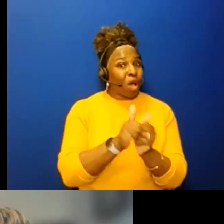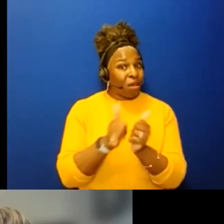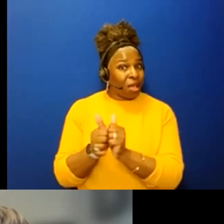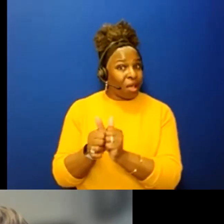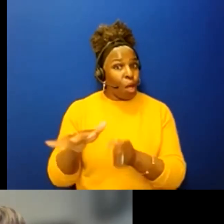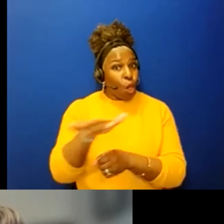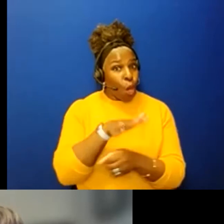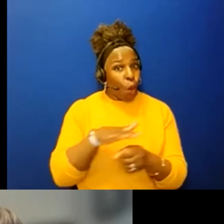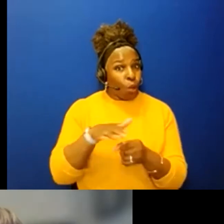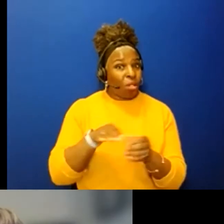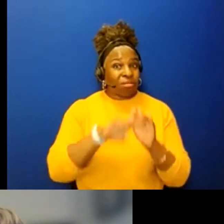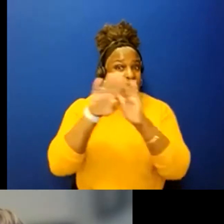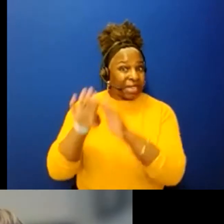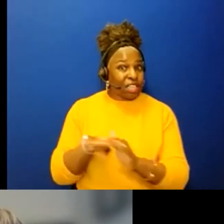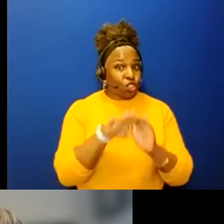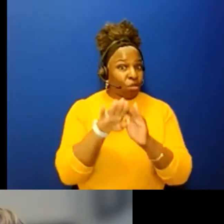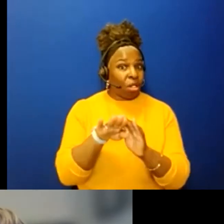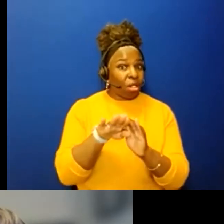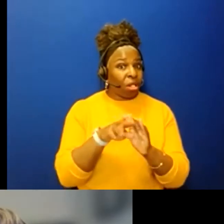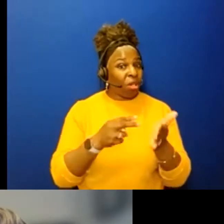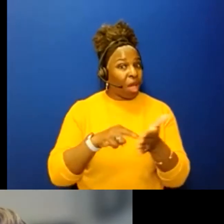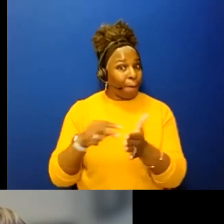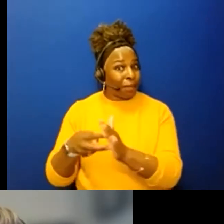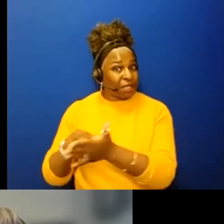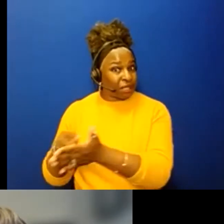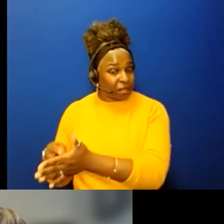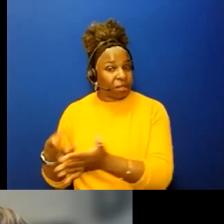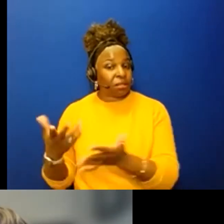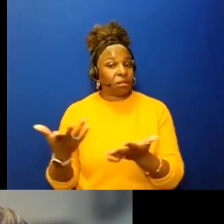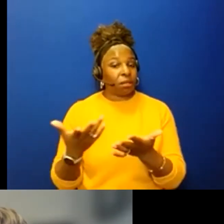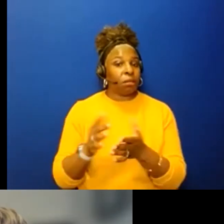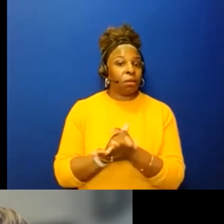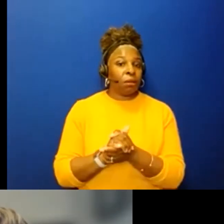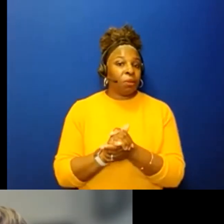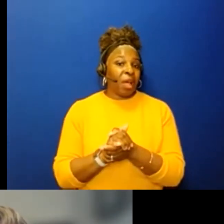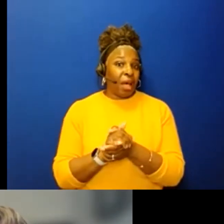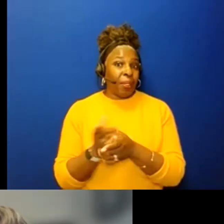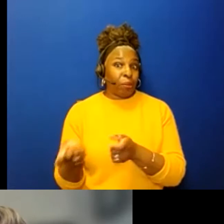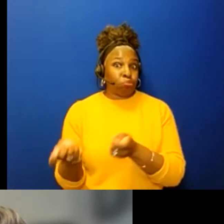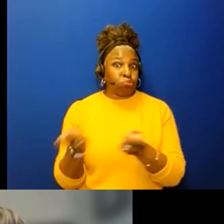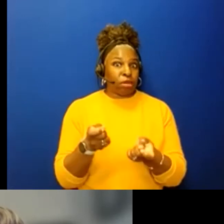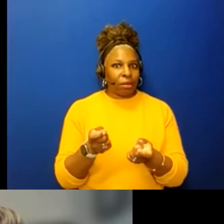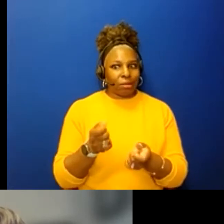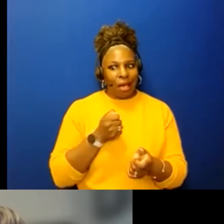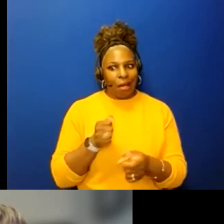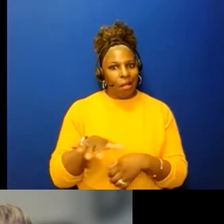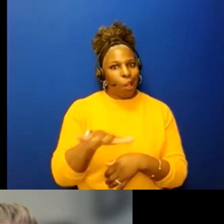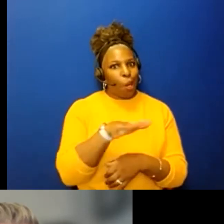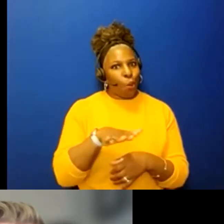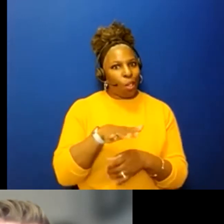these fun, exciting projects that we can offer to people, and then bringing them into our community settings and working with people to get them more